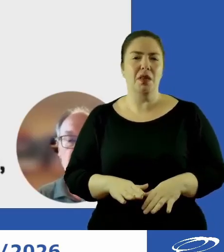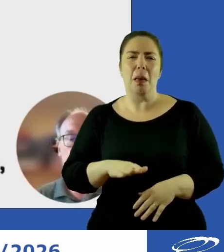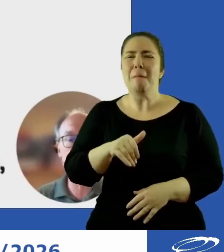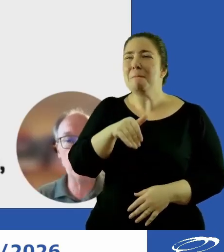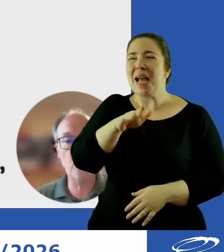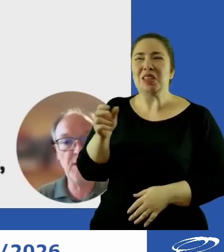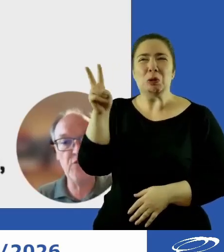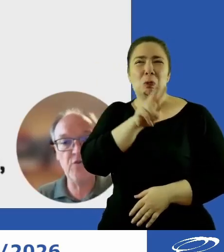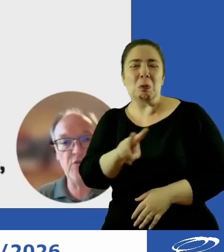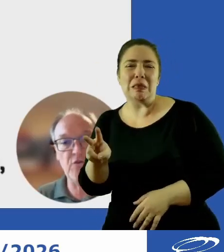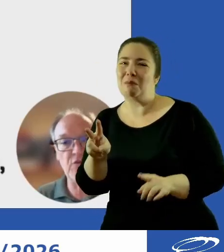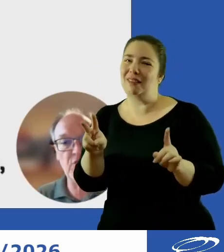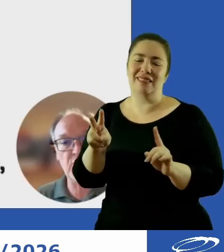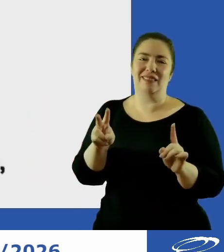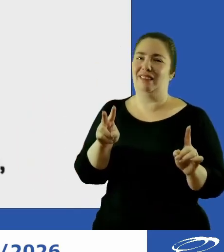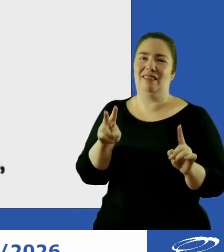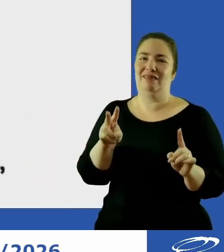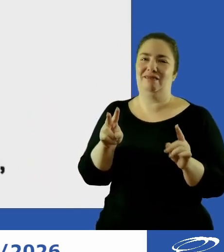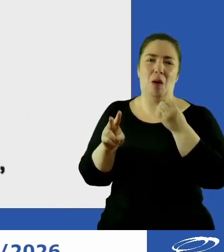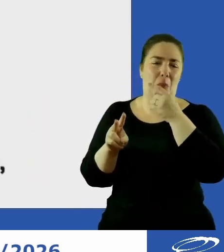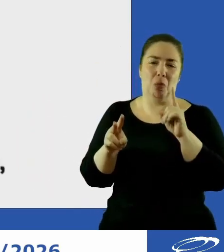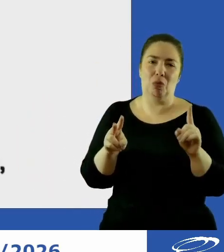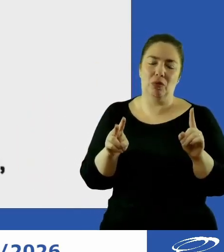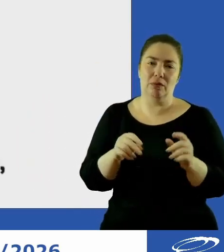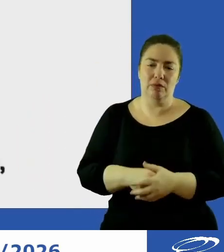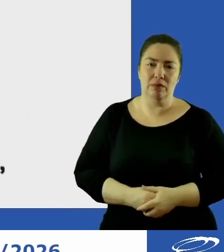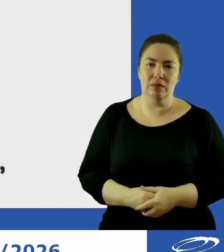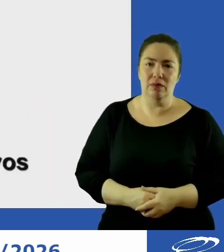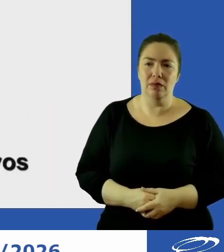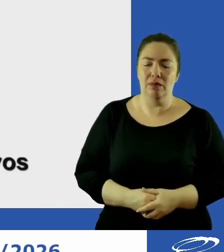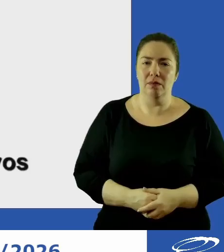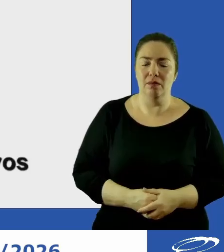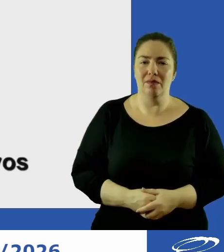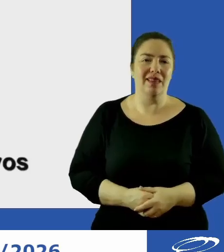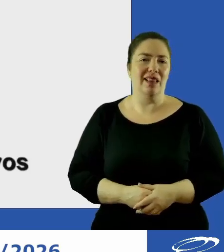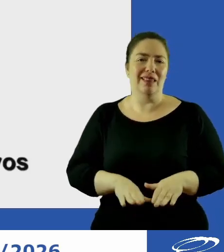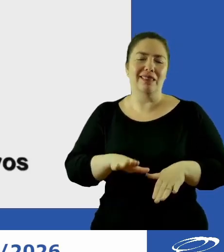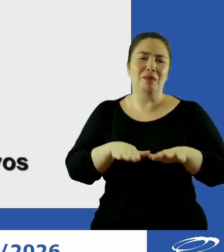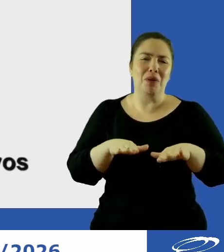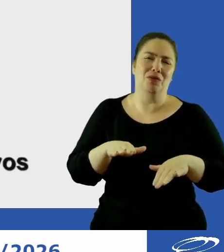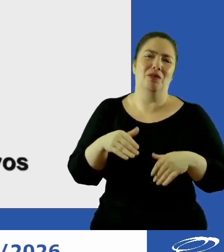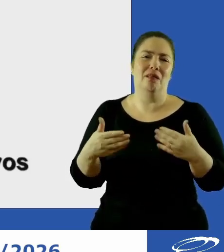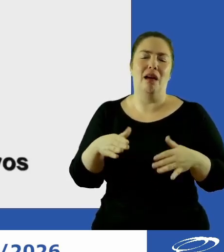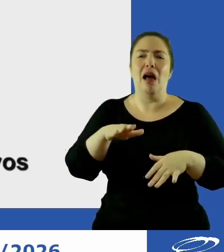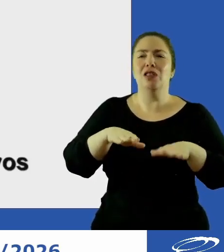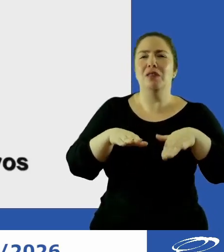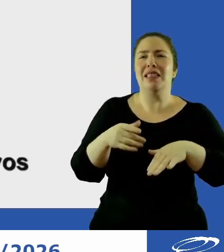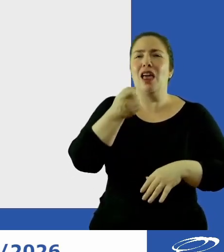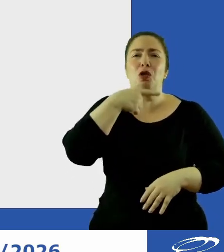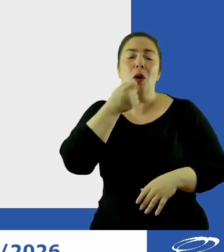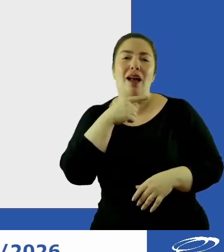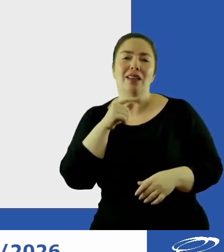we can switch to a drug, or maybe better, a combination of drugs